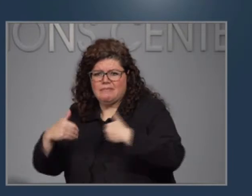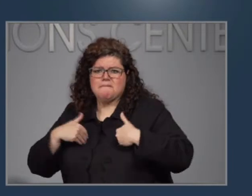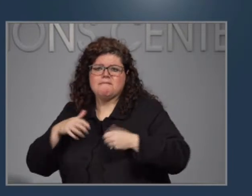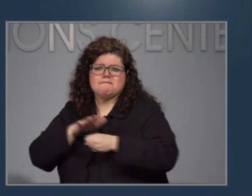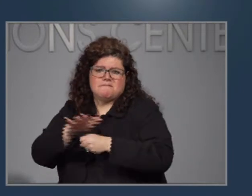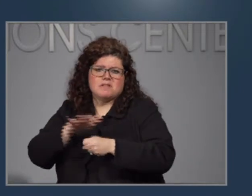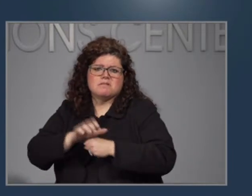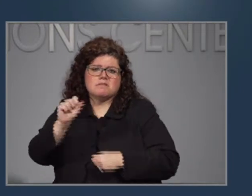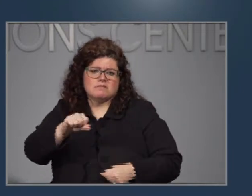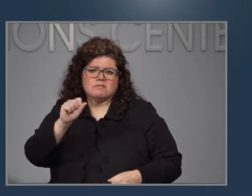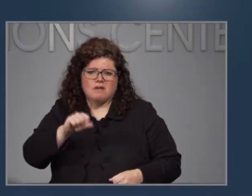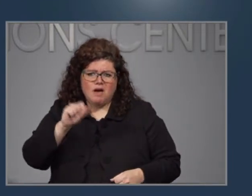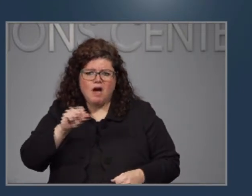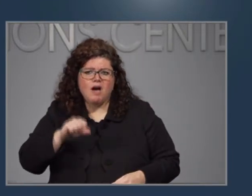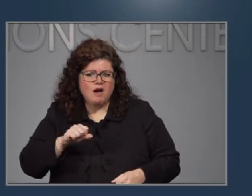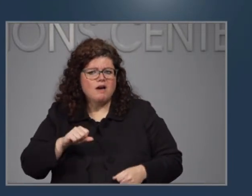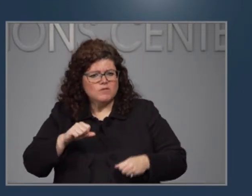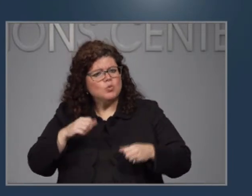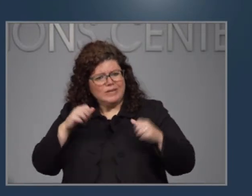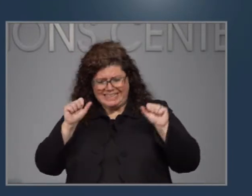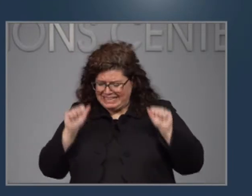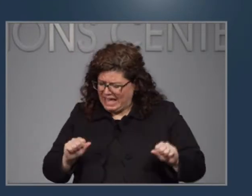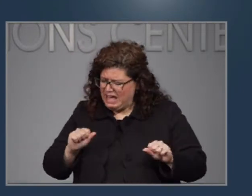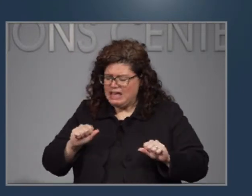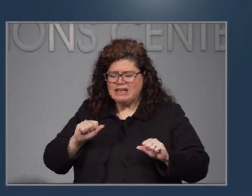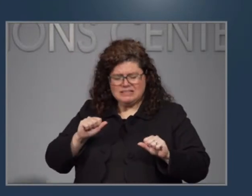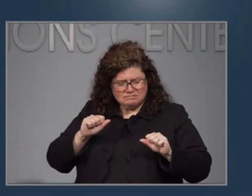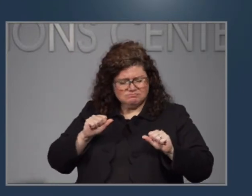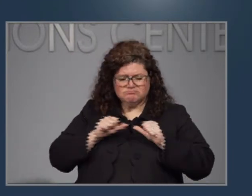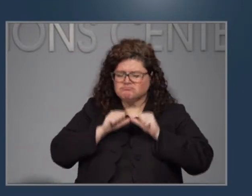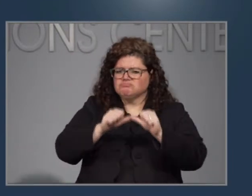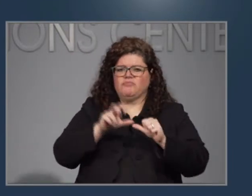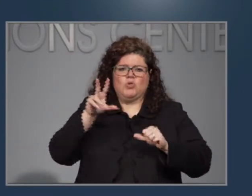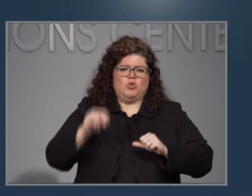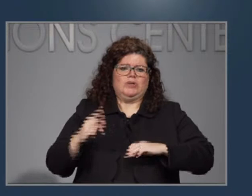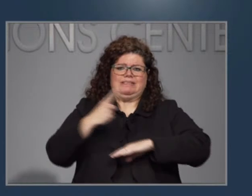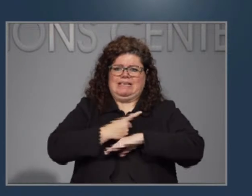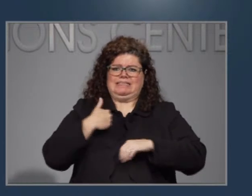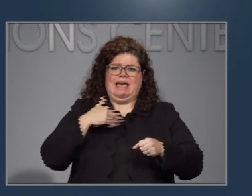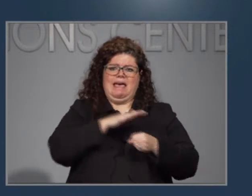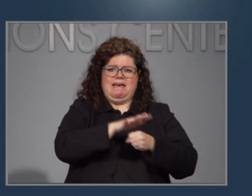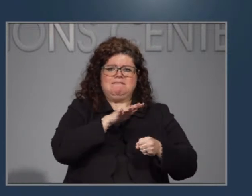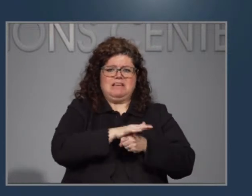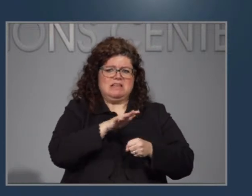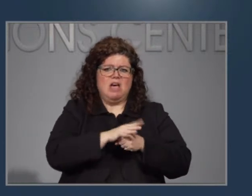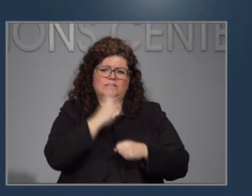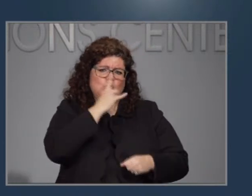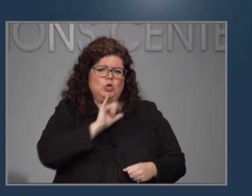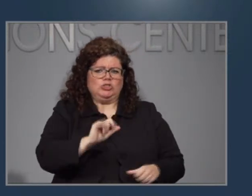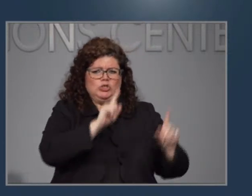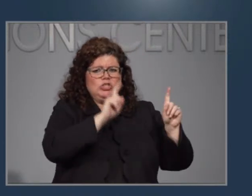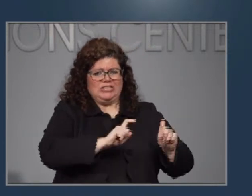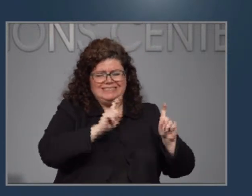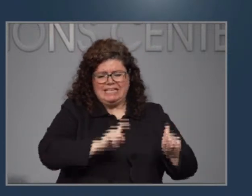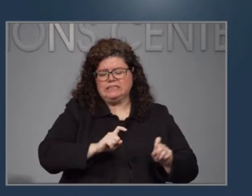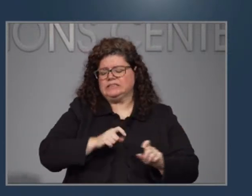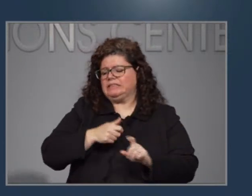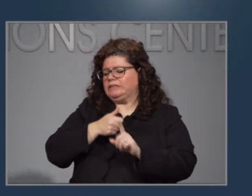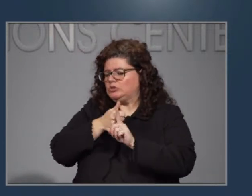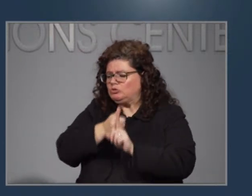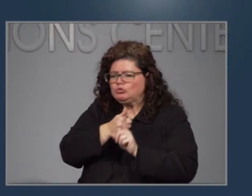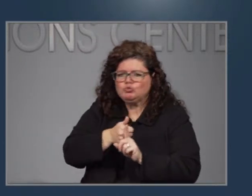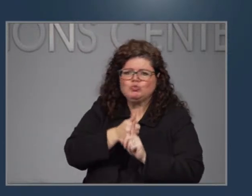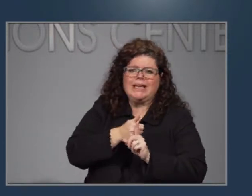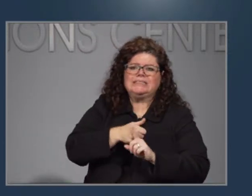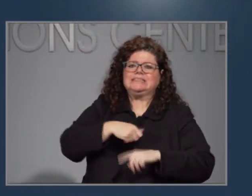enough critical supplies on hand to fill requests for at least the next 30 days, so capacity looking good. We